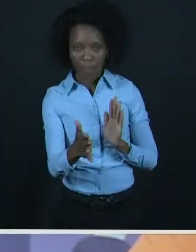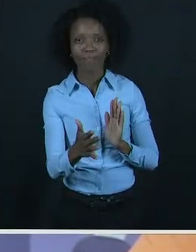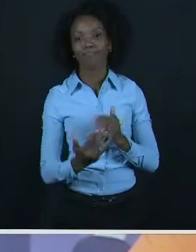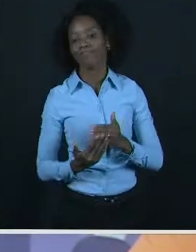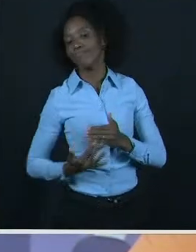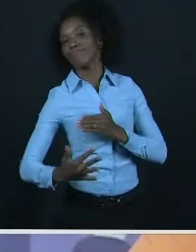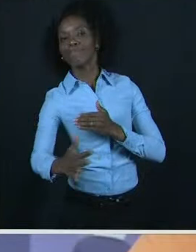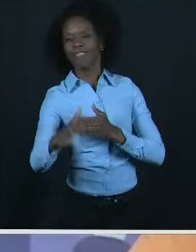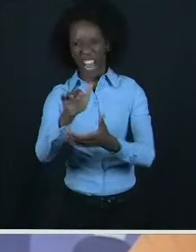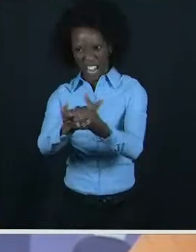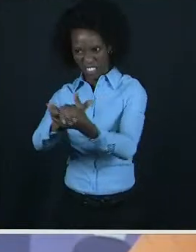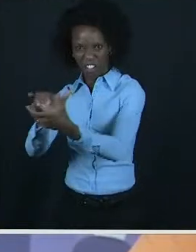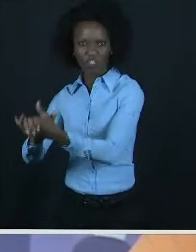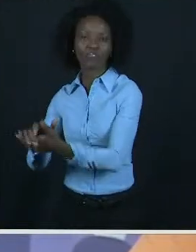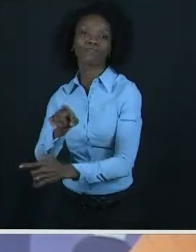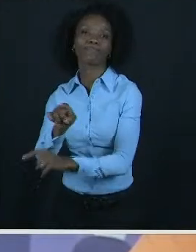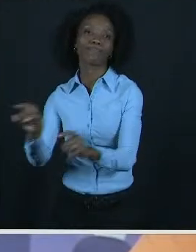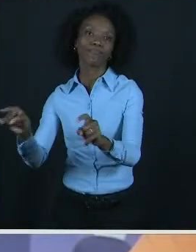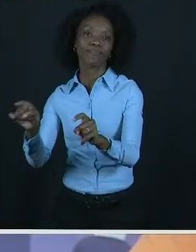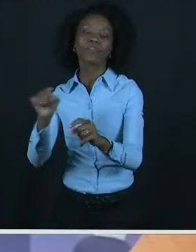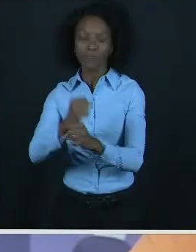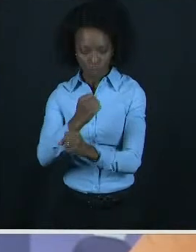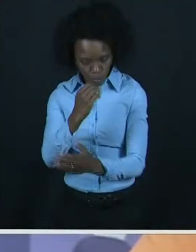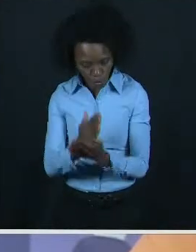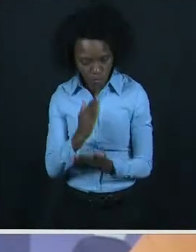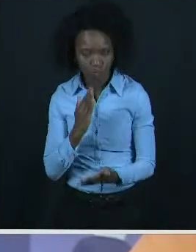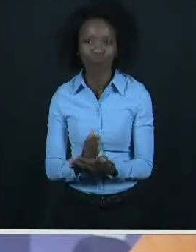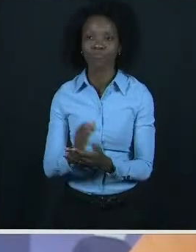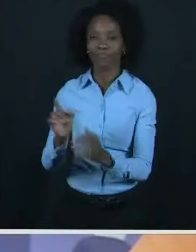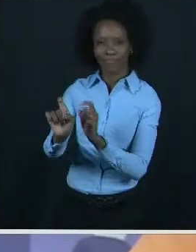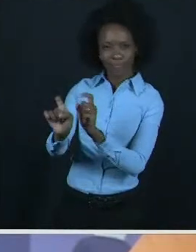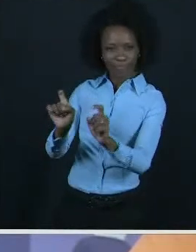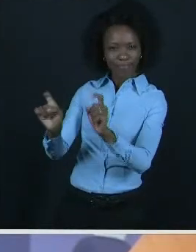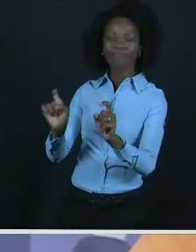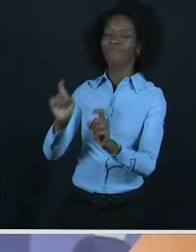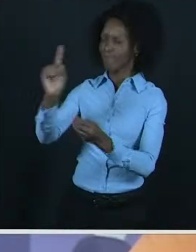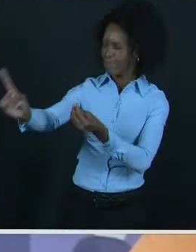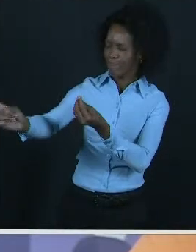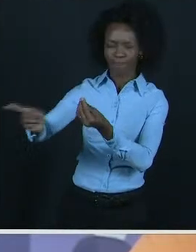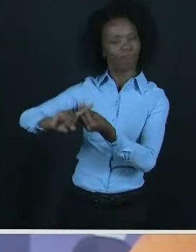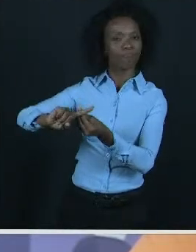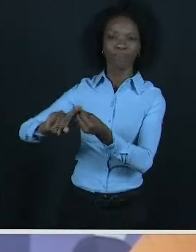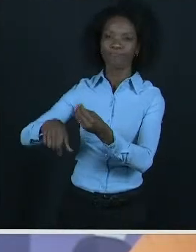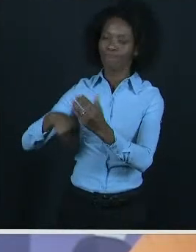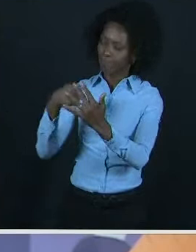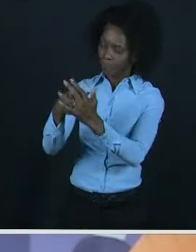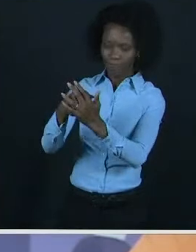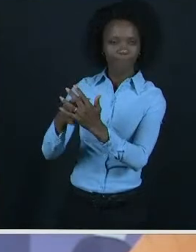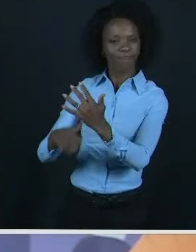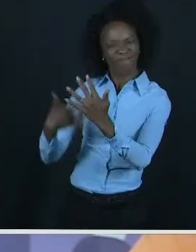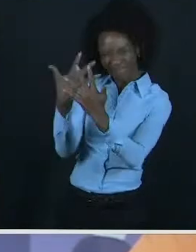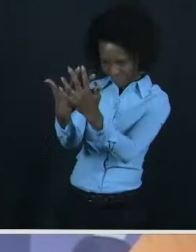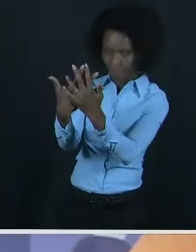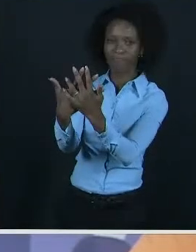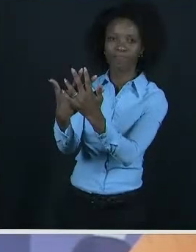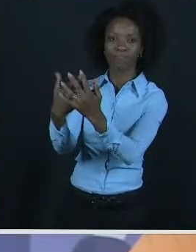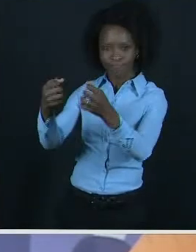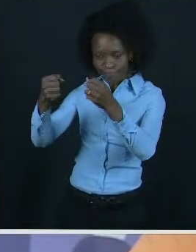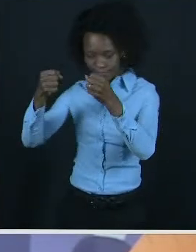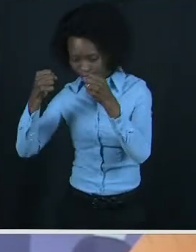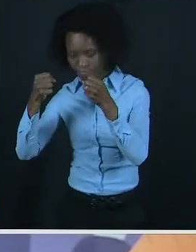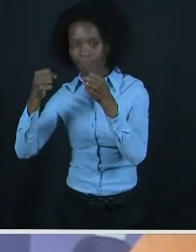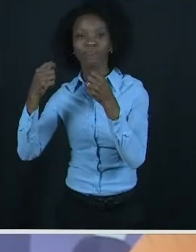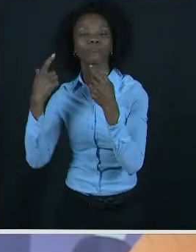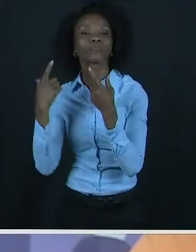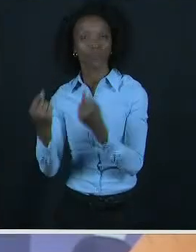able to catch them and to make sure that they are prosecuted and they are jailed, and